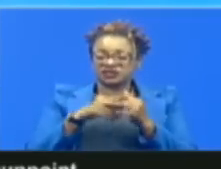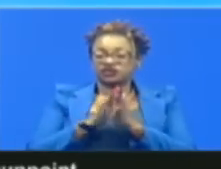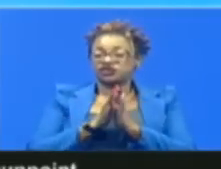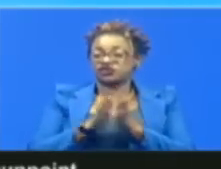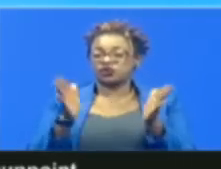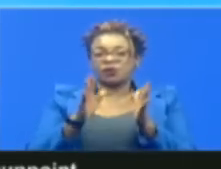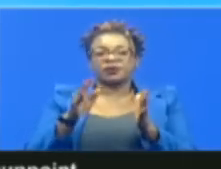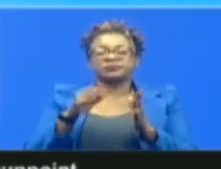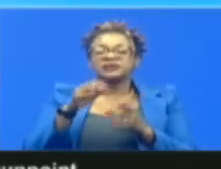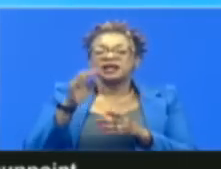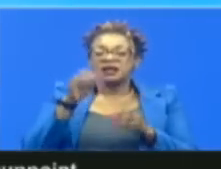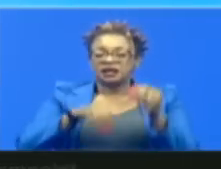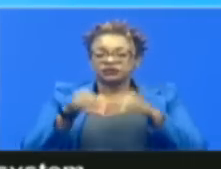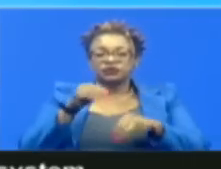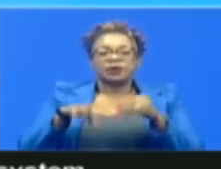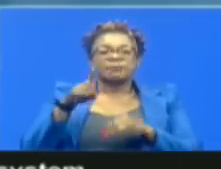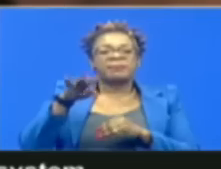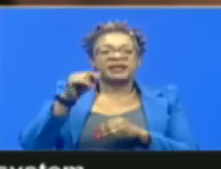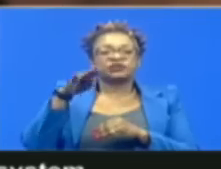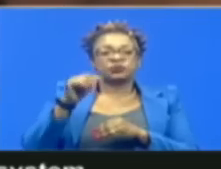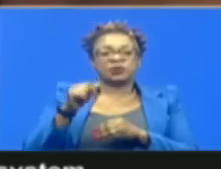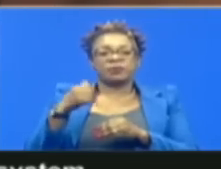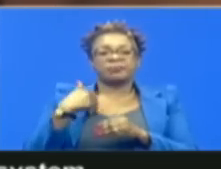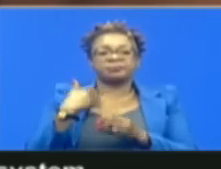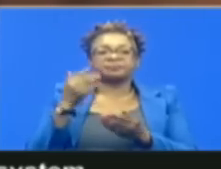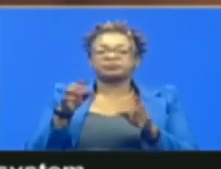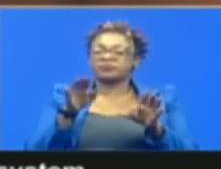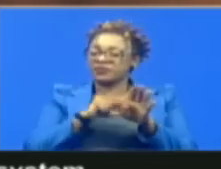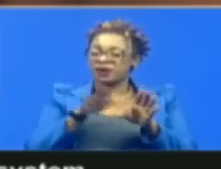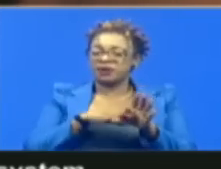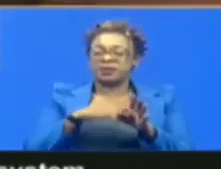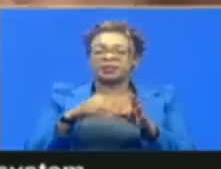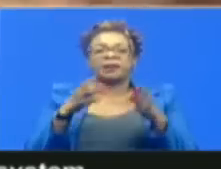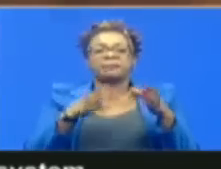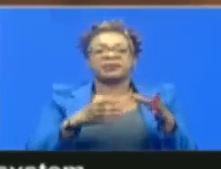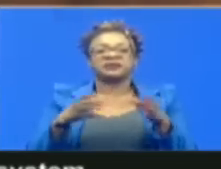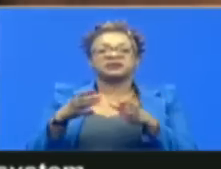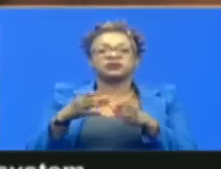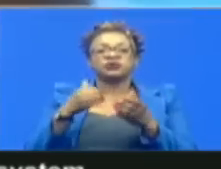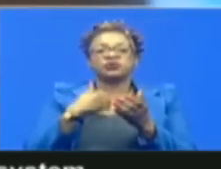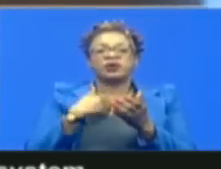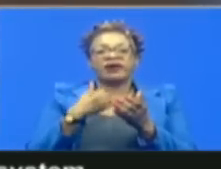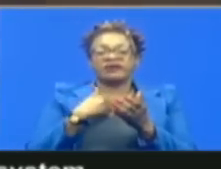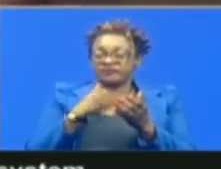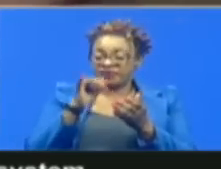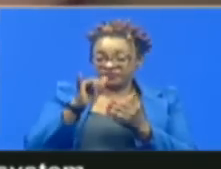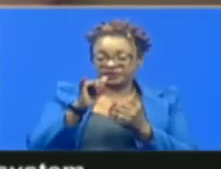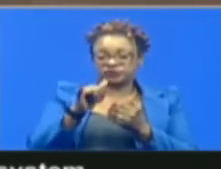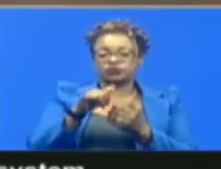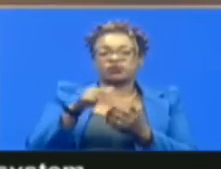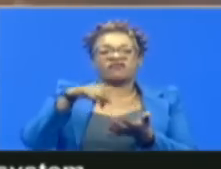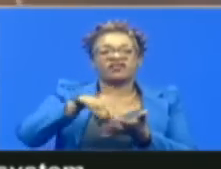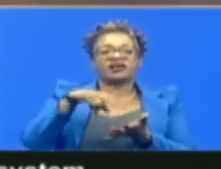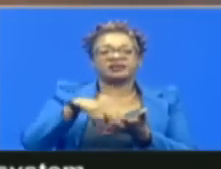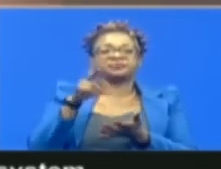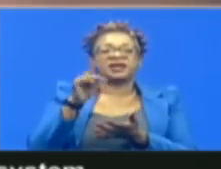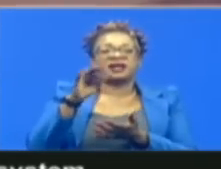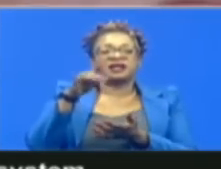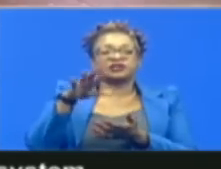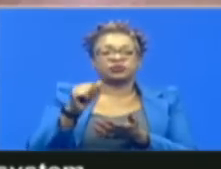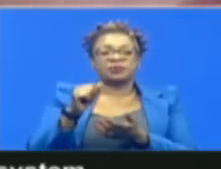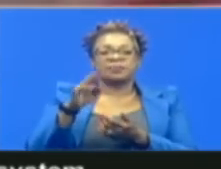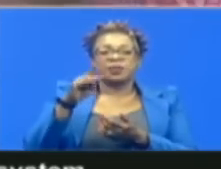elections, Perpetua Mponjiwa took part in ODM party primaries to secure a ticket to vie for the Kileleshwa ward